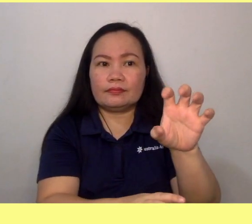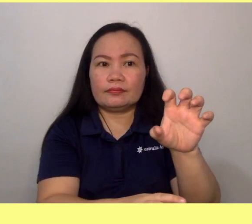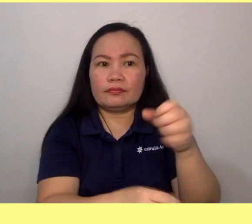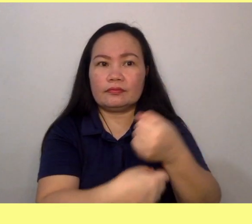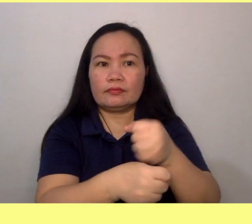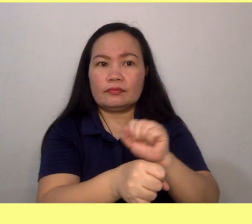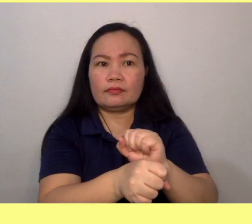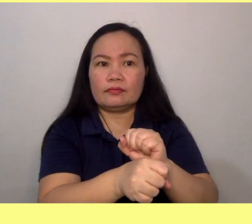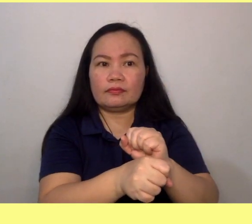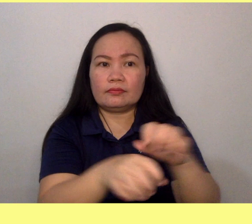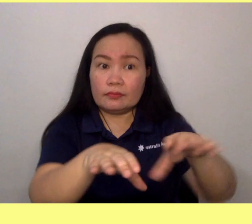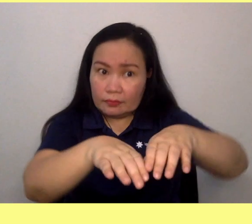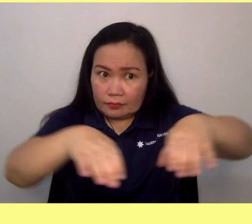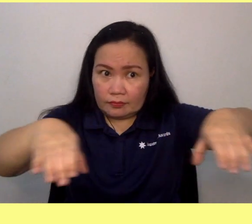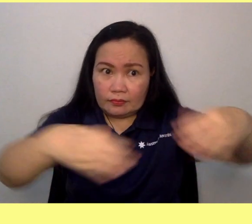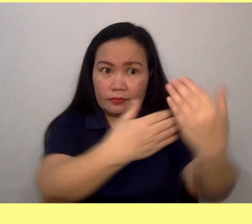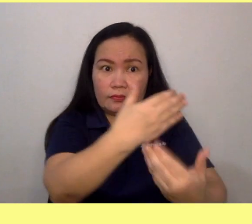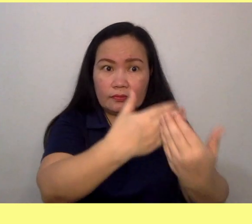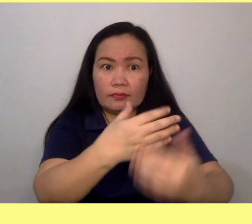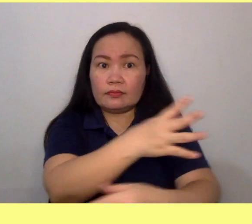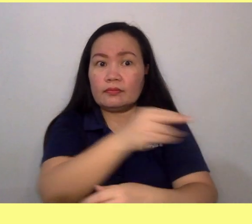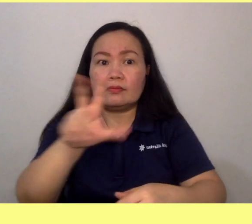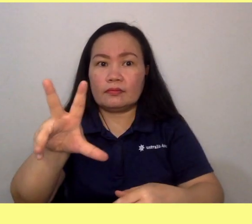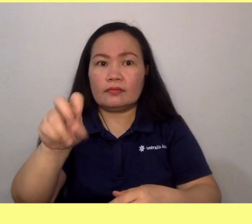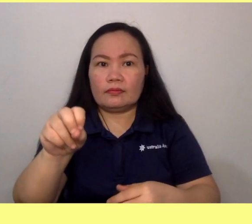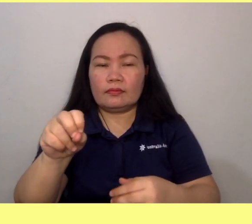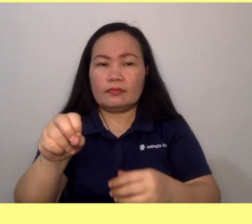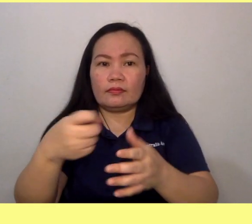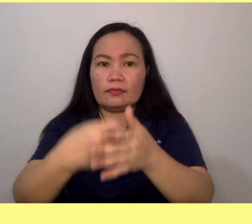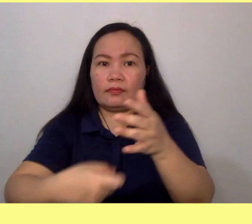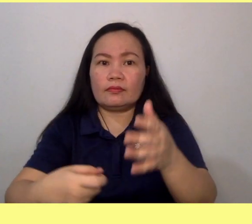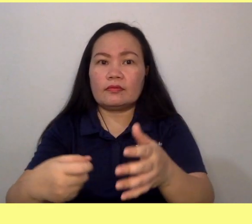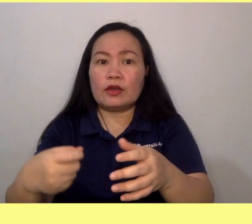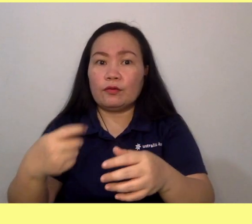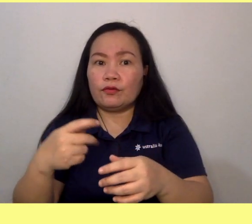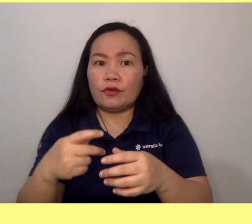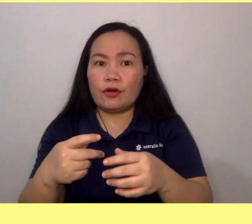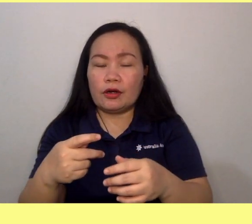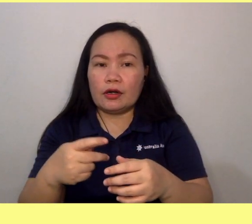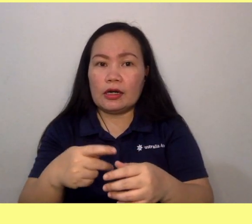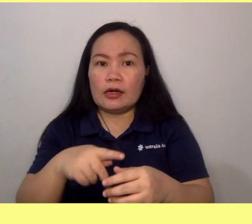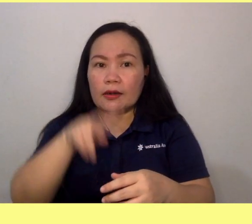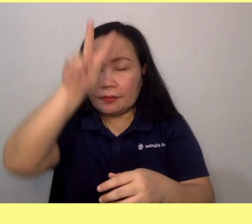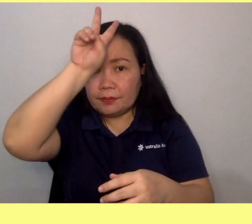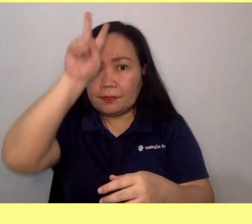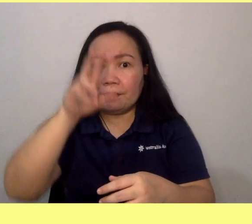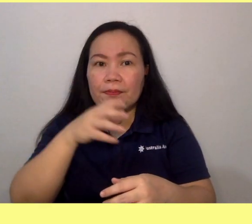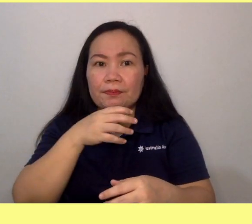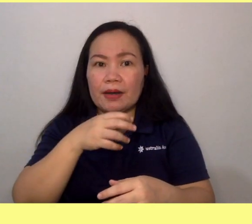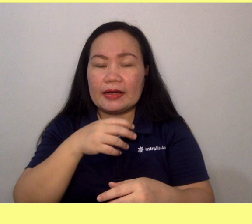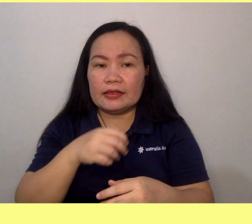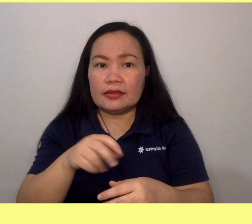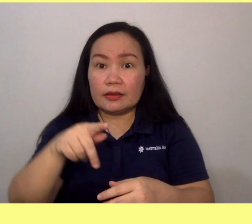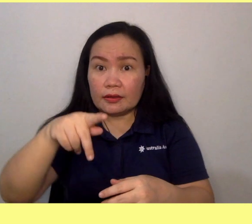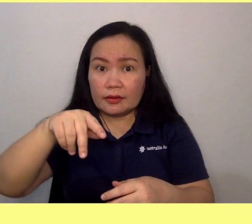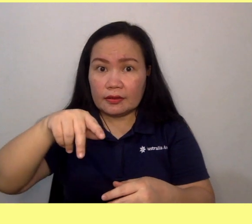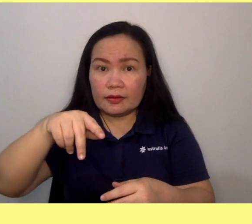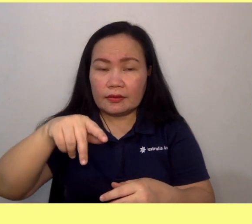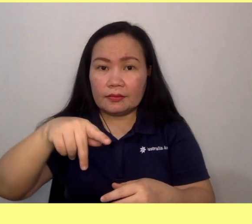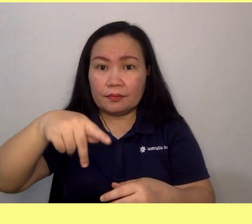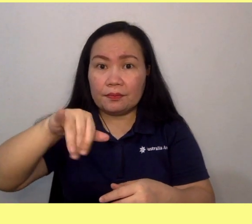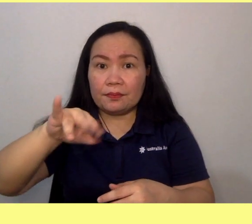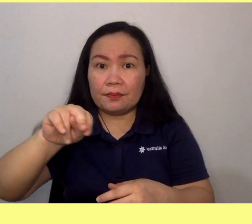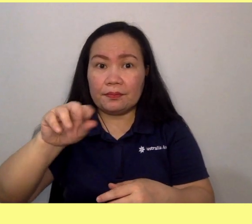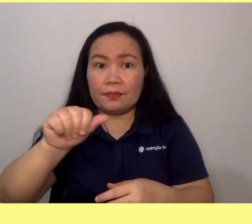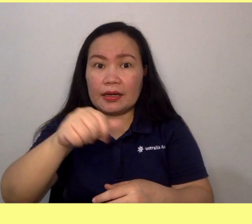loaf bread and 30 pesos to make a pineapple pie. Production costs on these items cannot exceed to